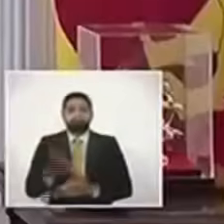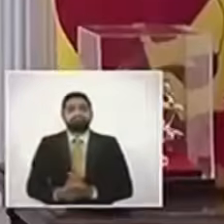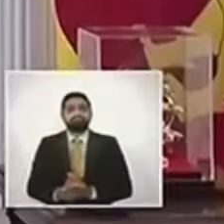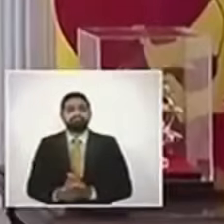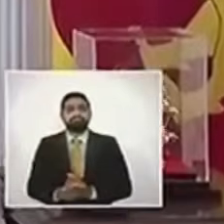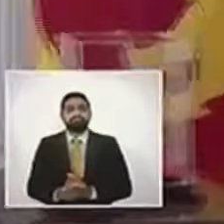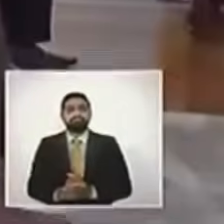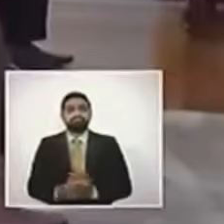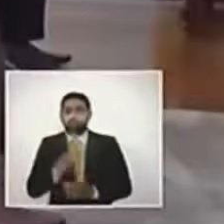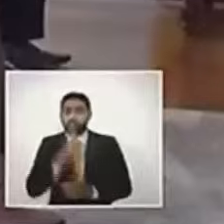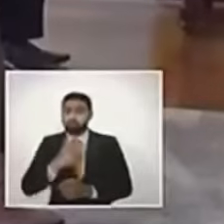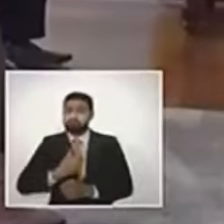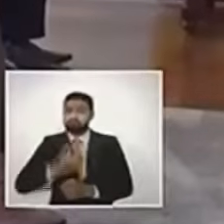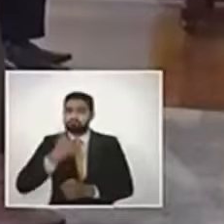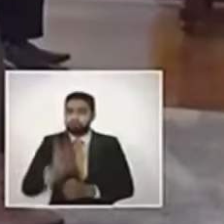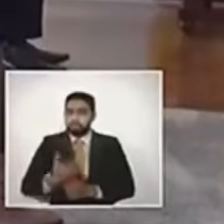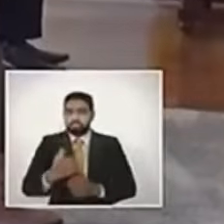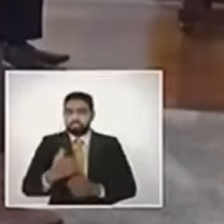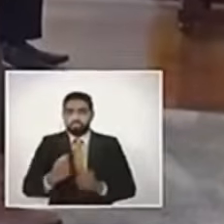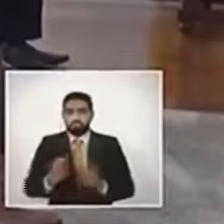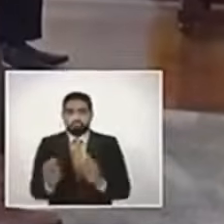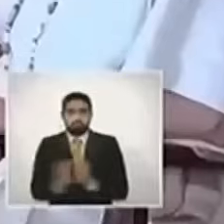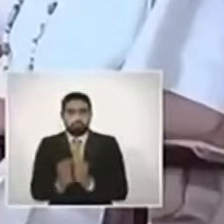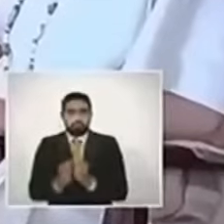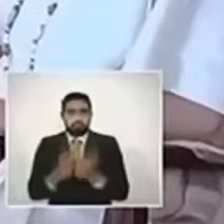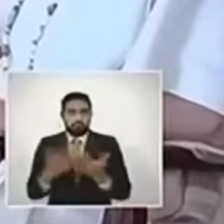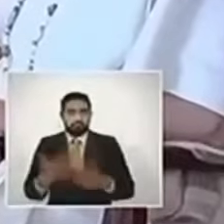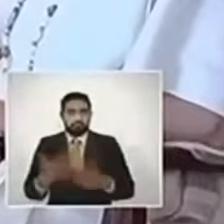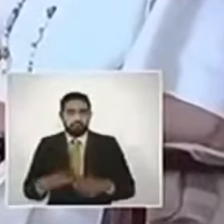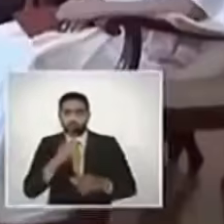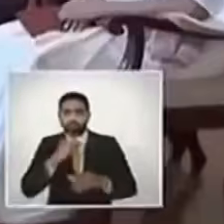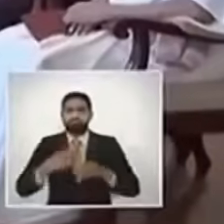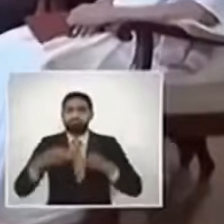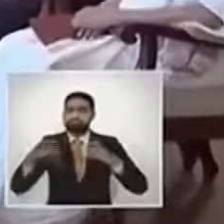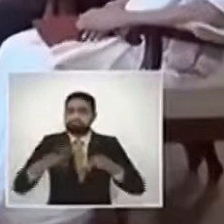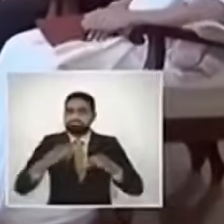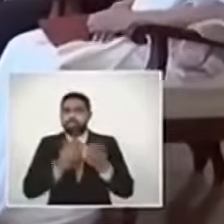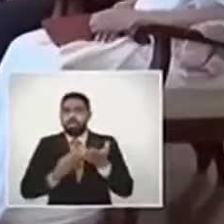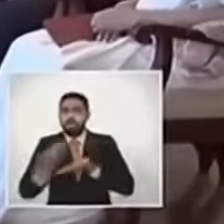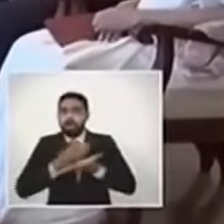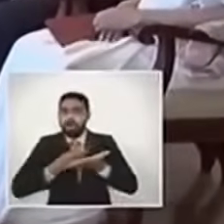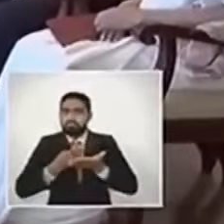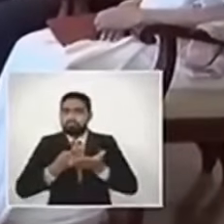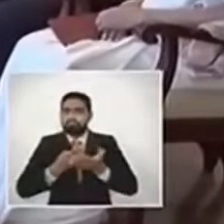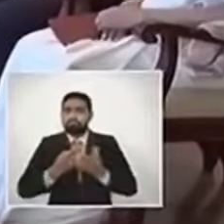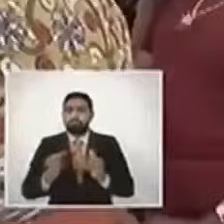contributions in the field of art, further strengthening India-Sri Lanka cultural ties.